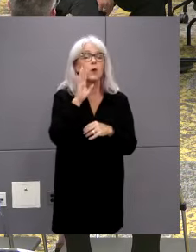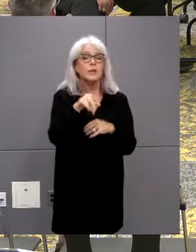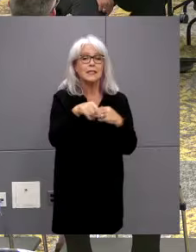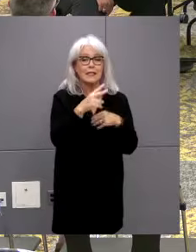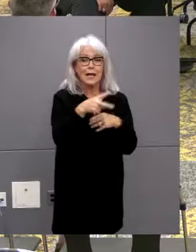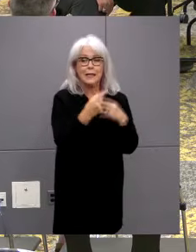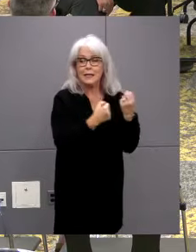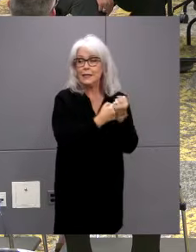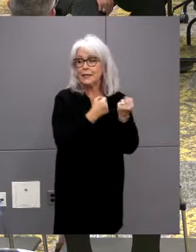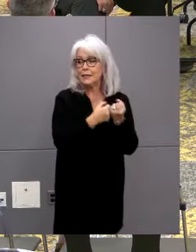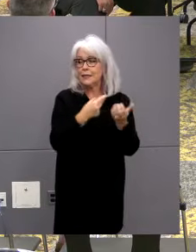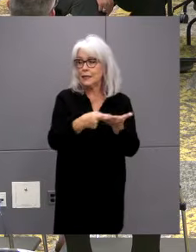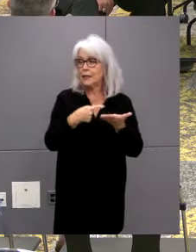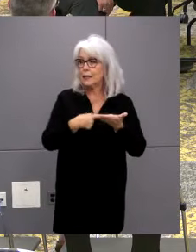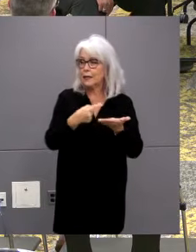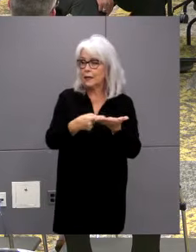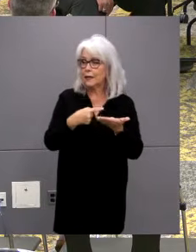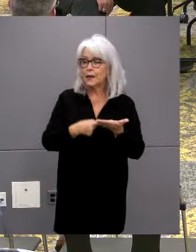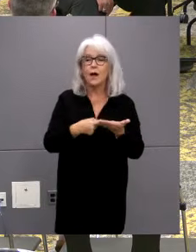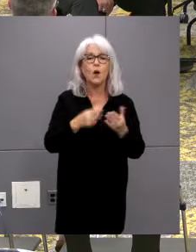discussion?